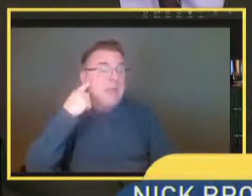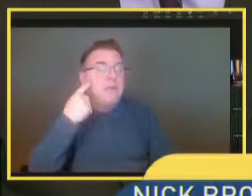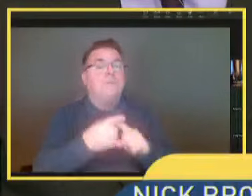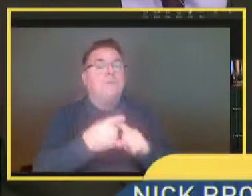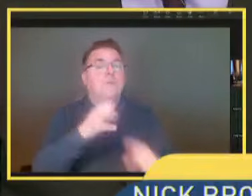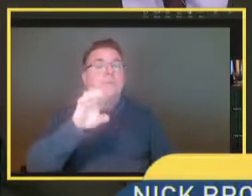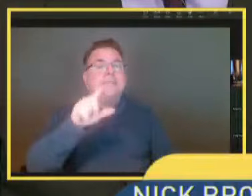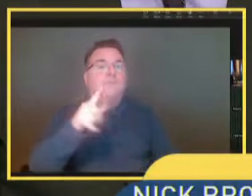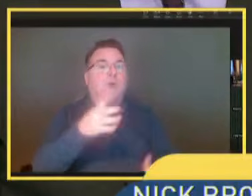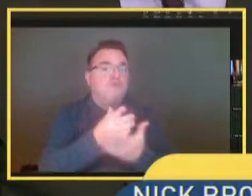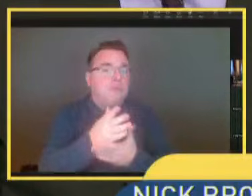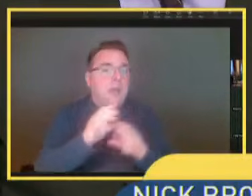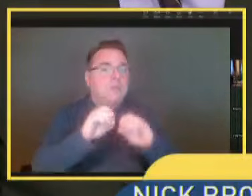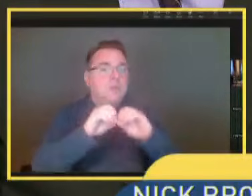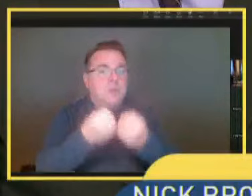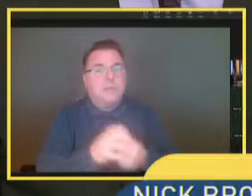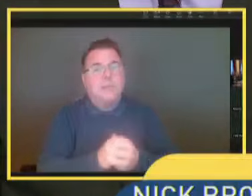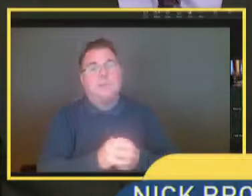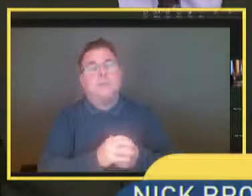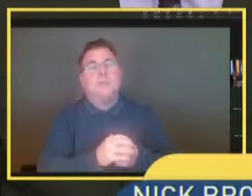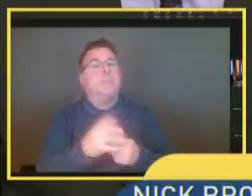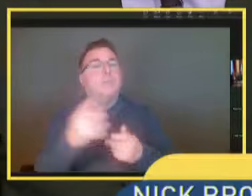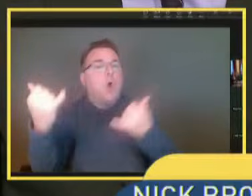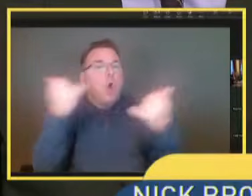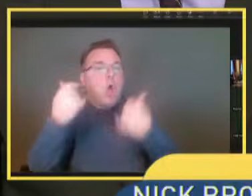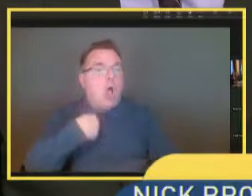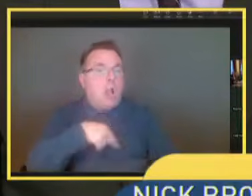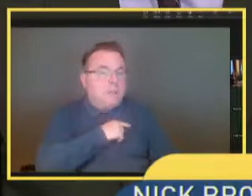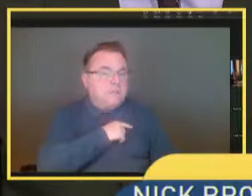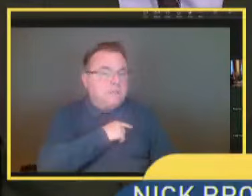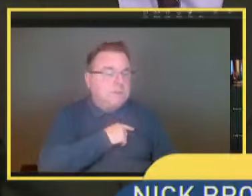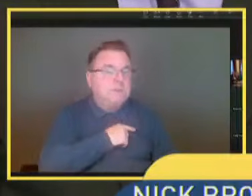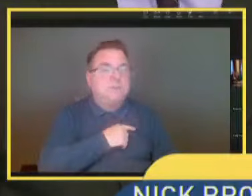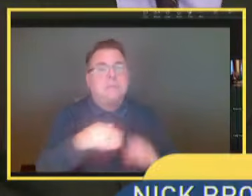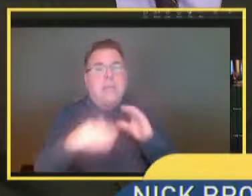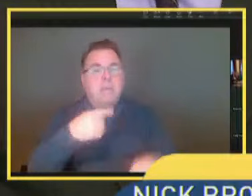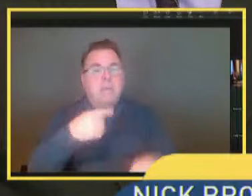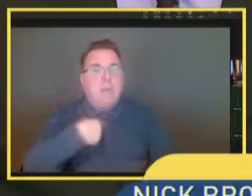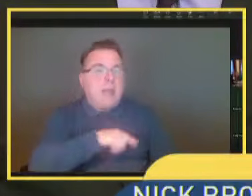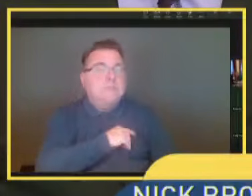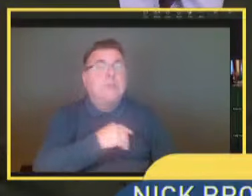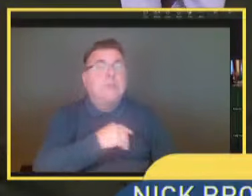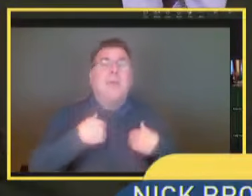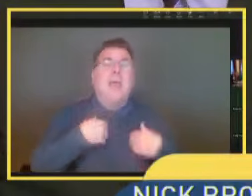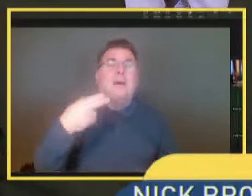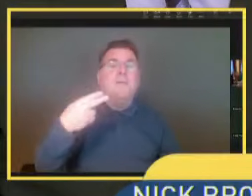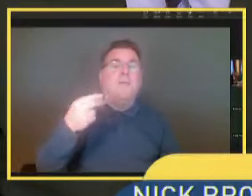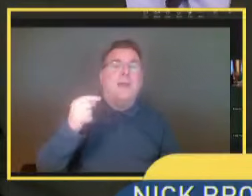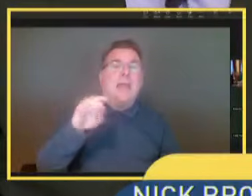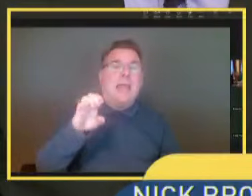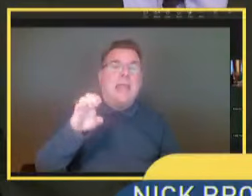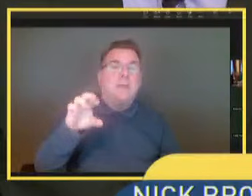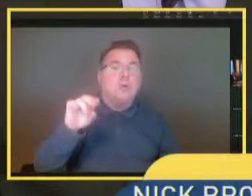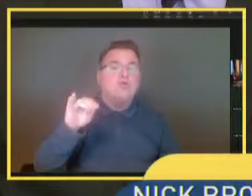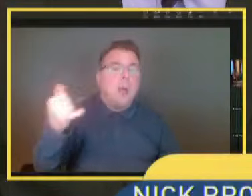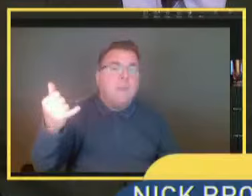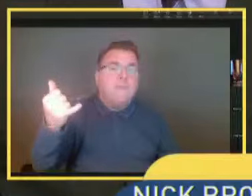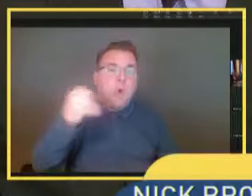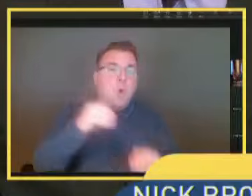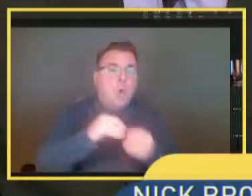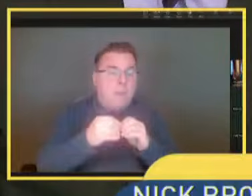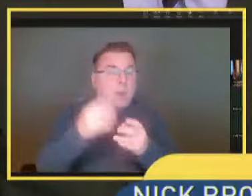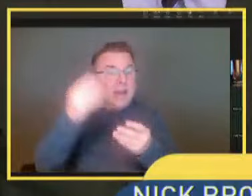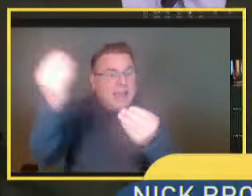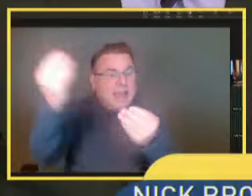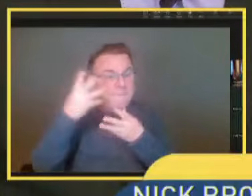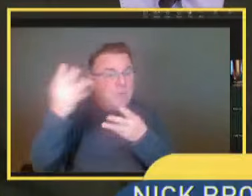information through our just main intake lines. We get that information through our hate crimes hotline. The more information that we can receive